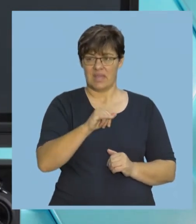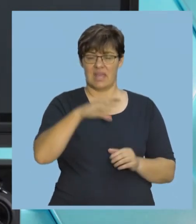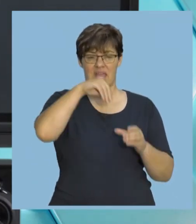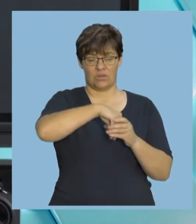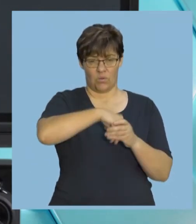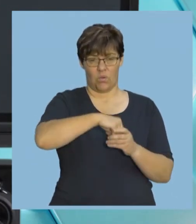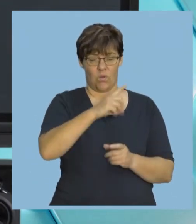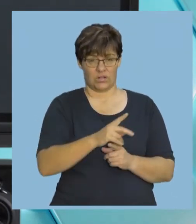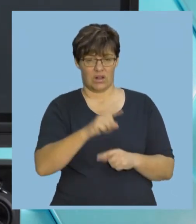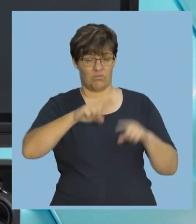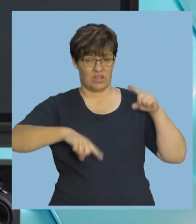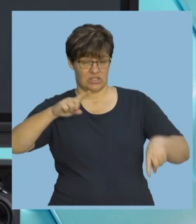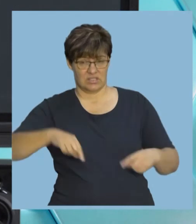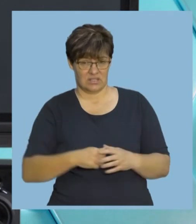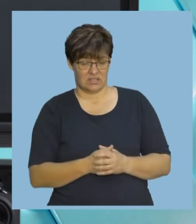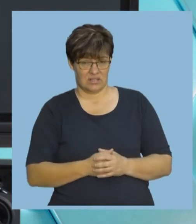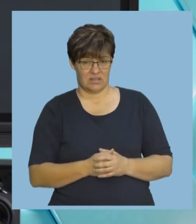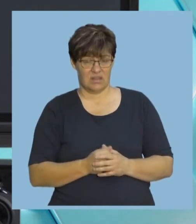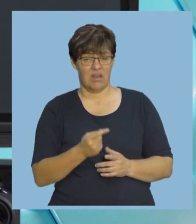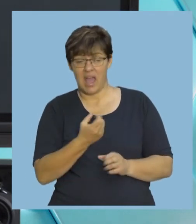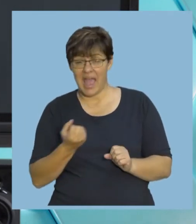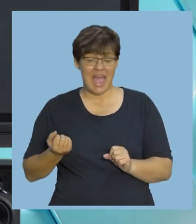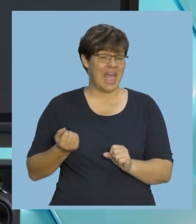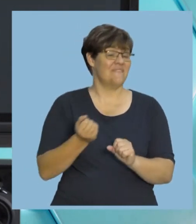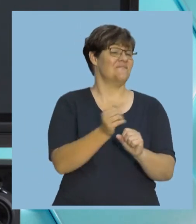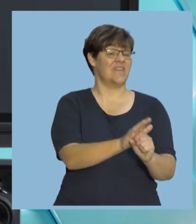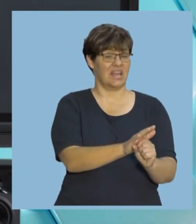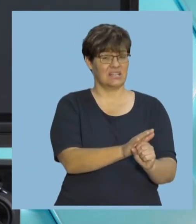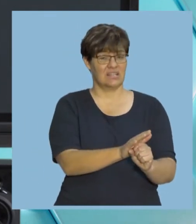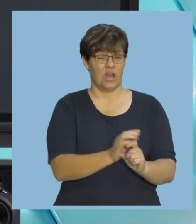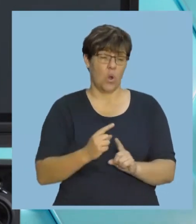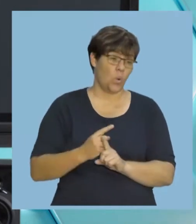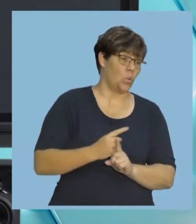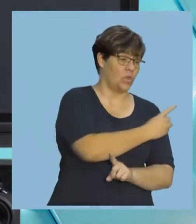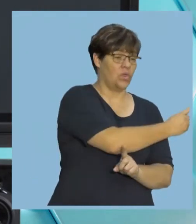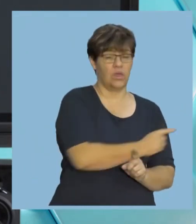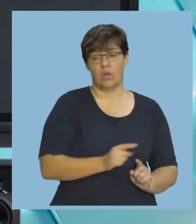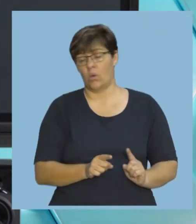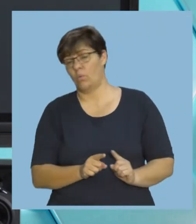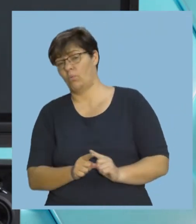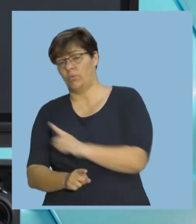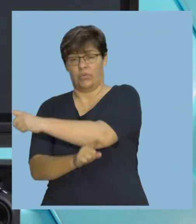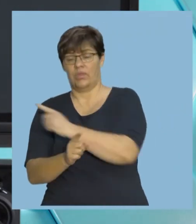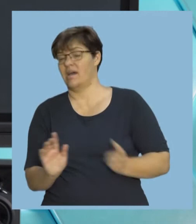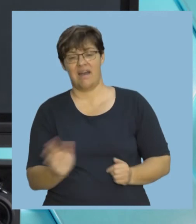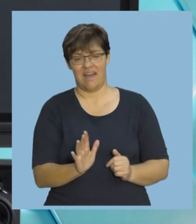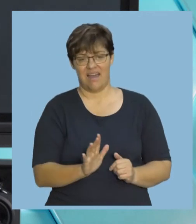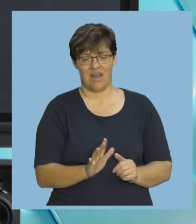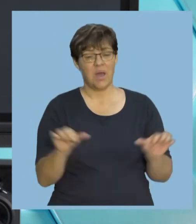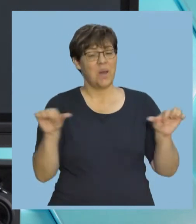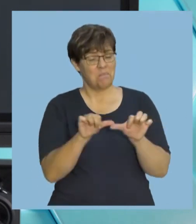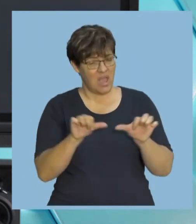So interquartile range. So the semi-interquartile range is not affected by extreme scores